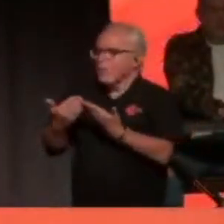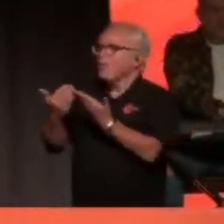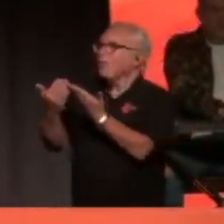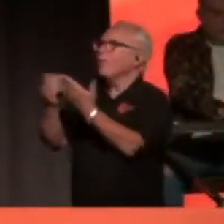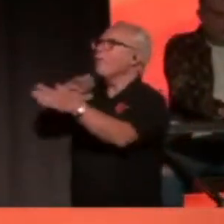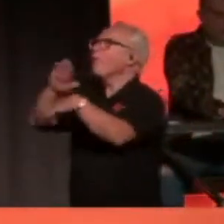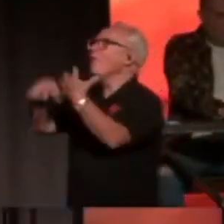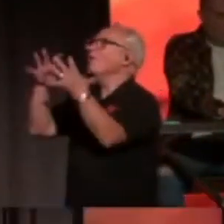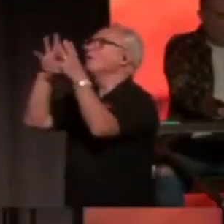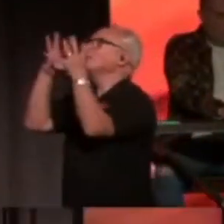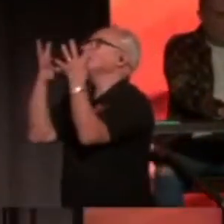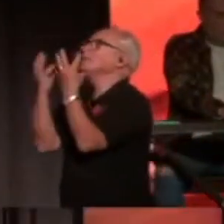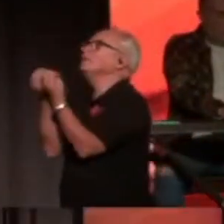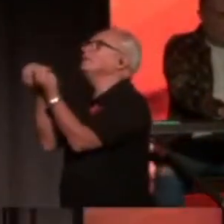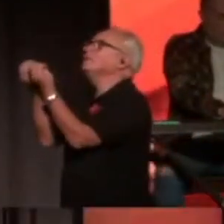surrender.